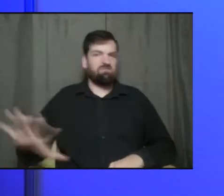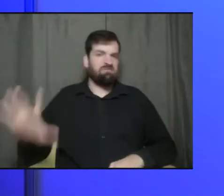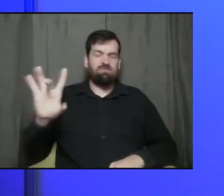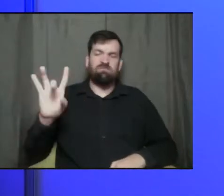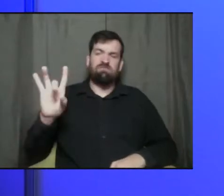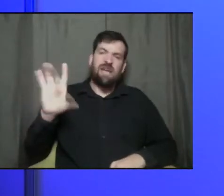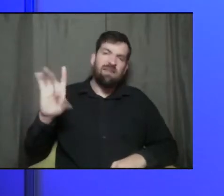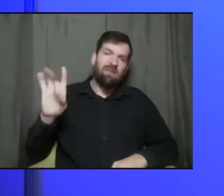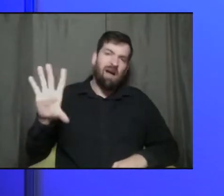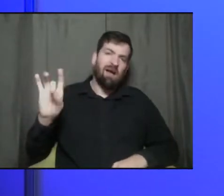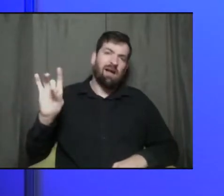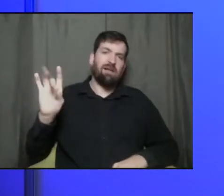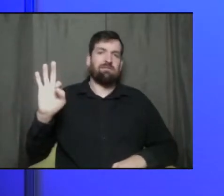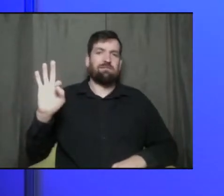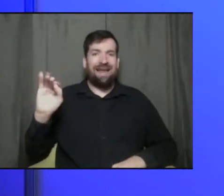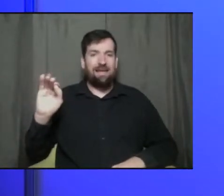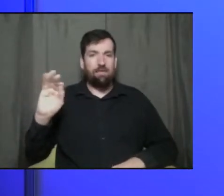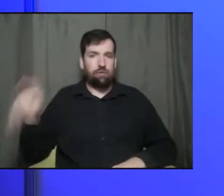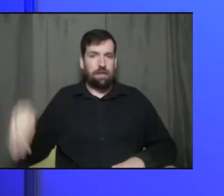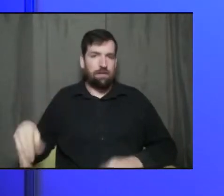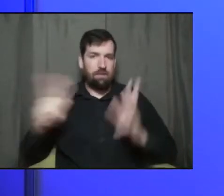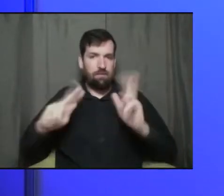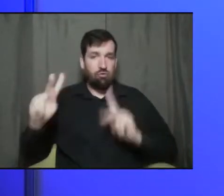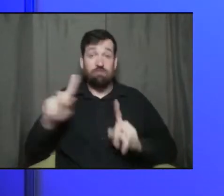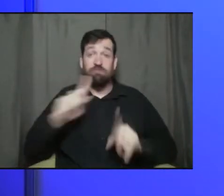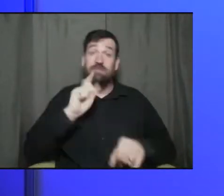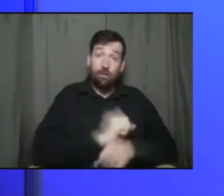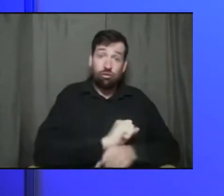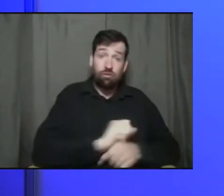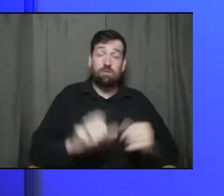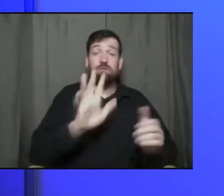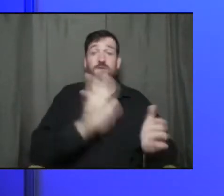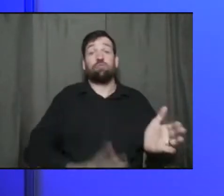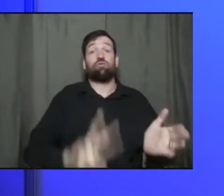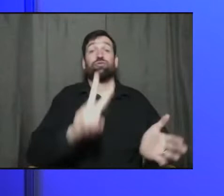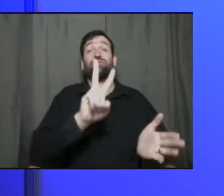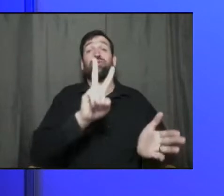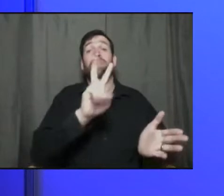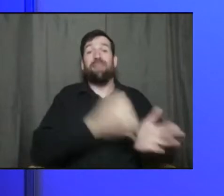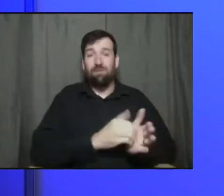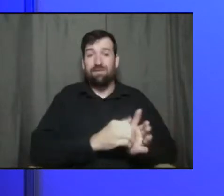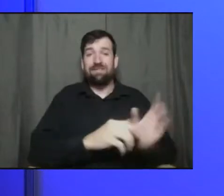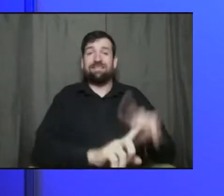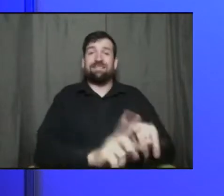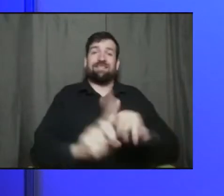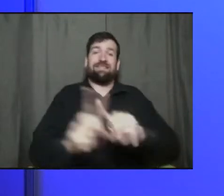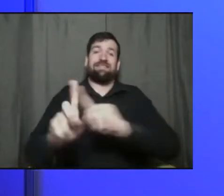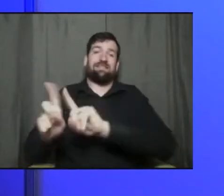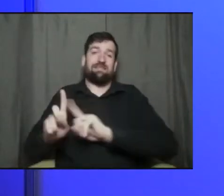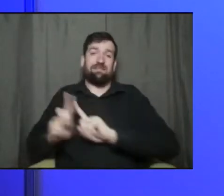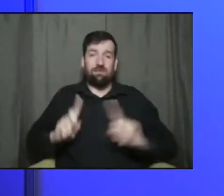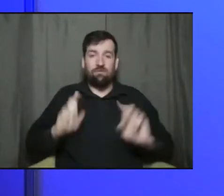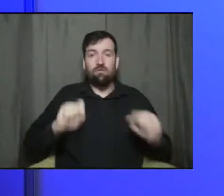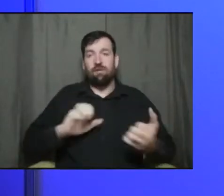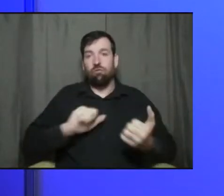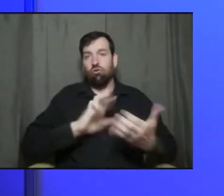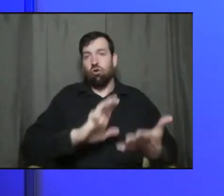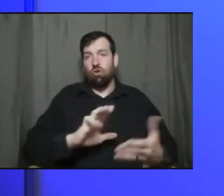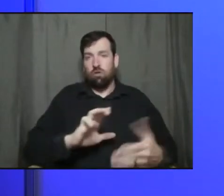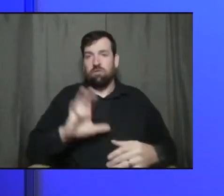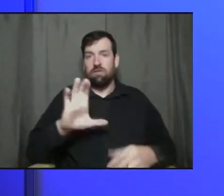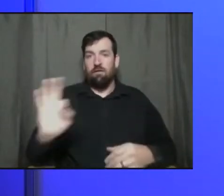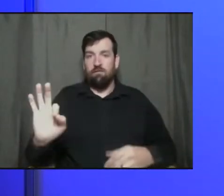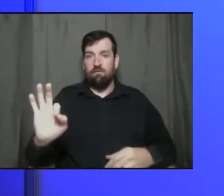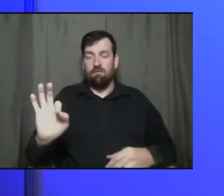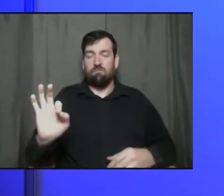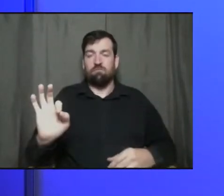people. There are actually about 2,000 mutations, believe it or not, that can cause CF. So a number of